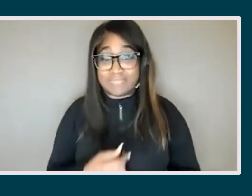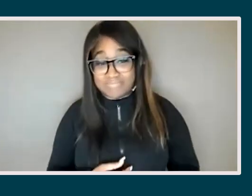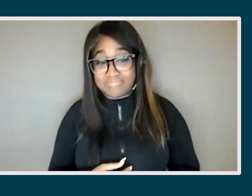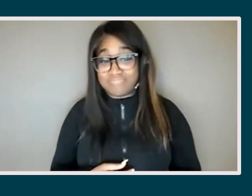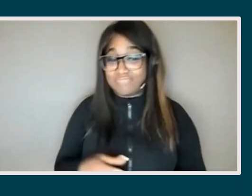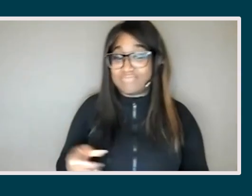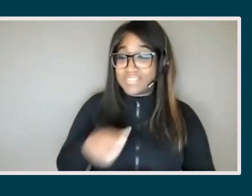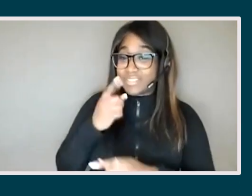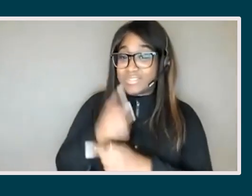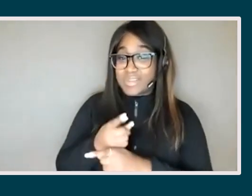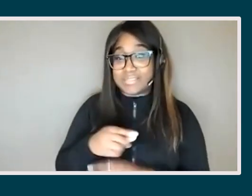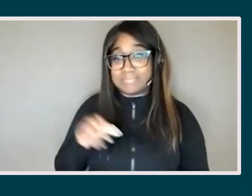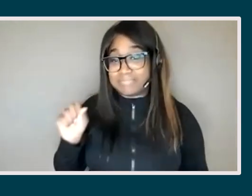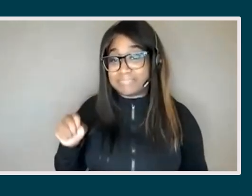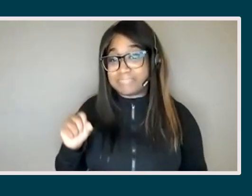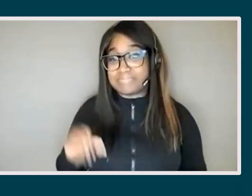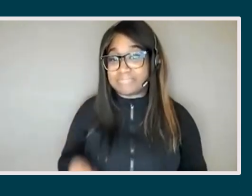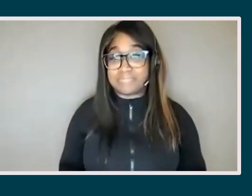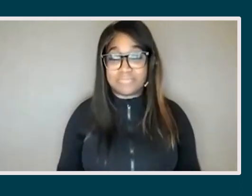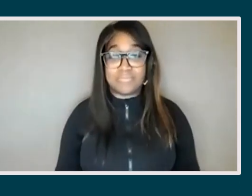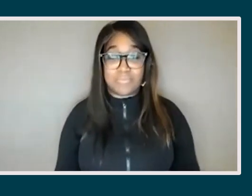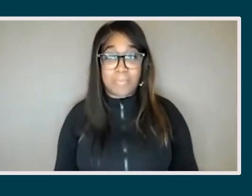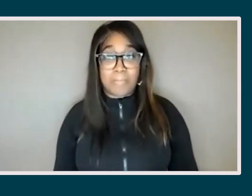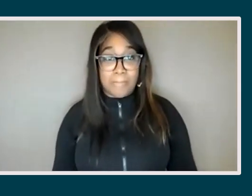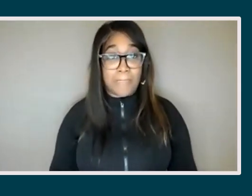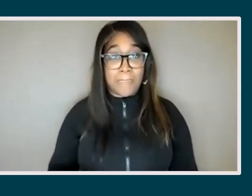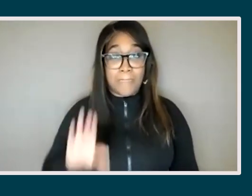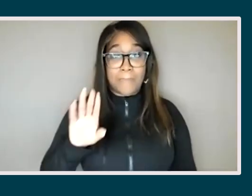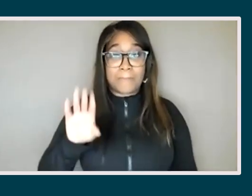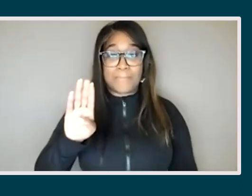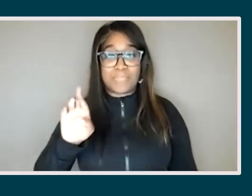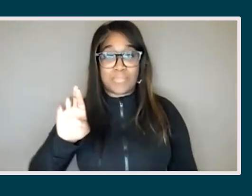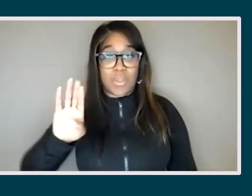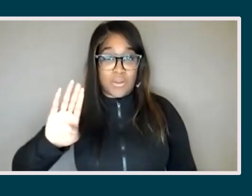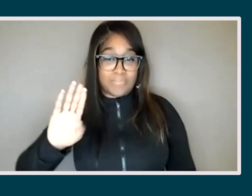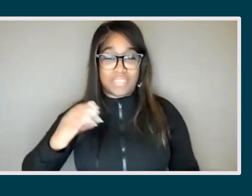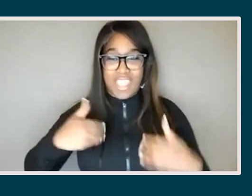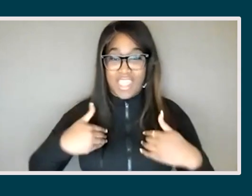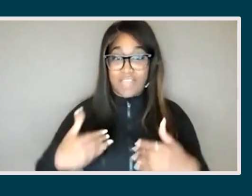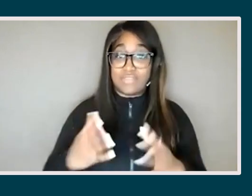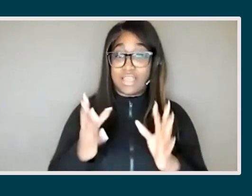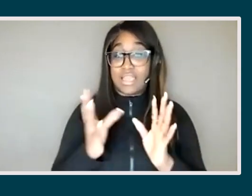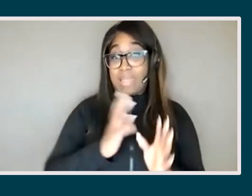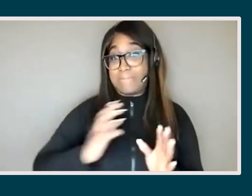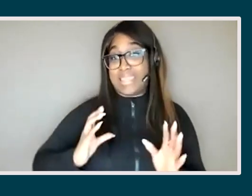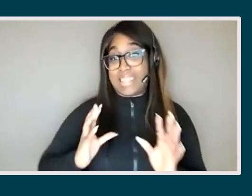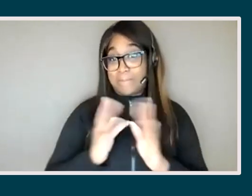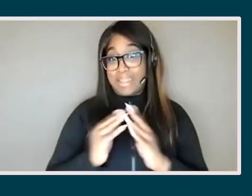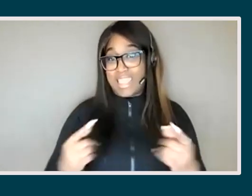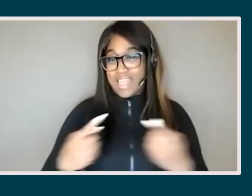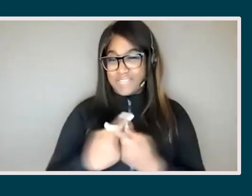right. Yeah. This is Barb. I've had a committee meeting conflict with this, I think